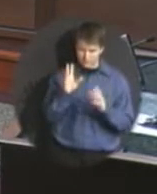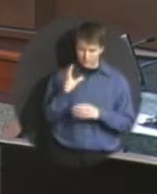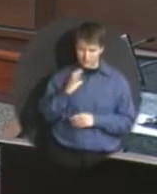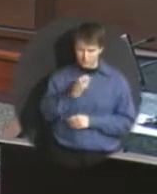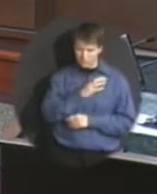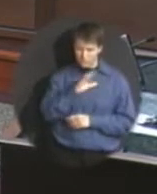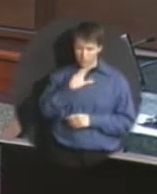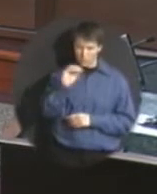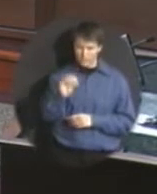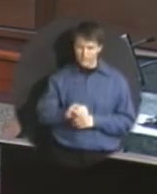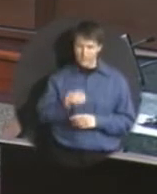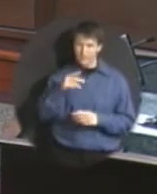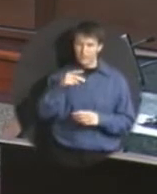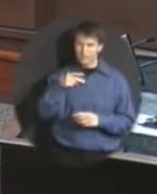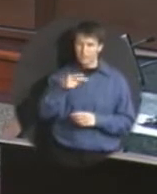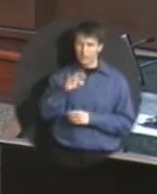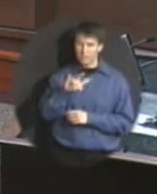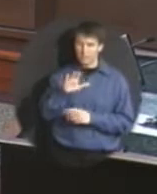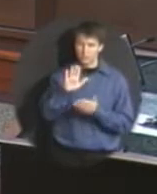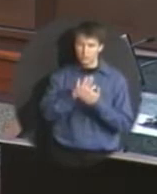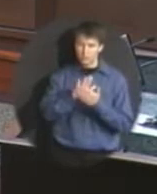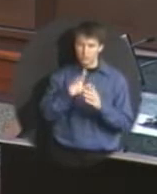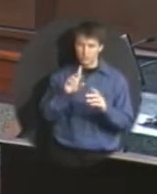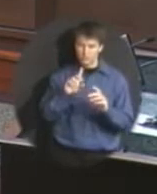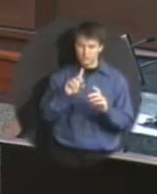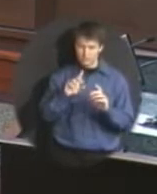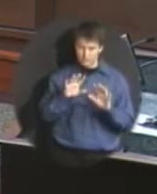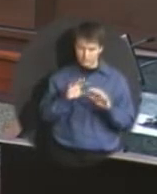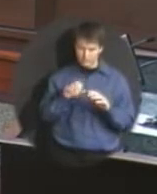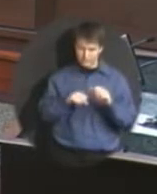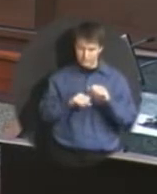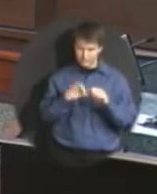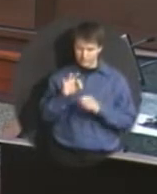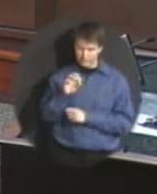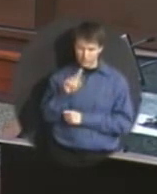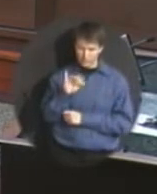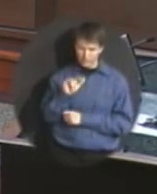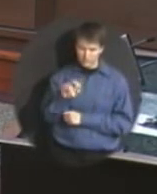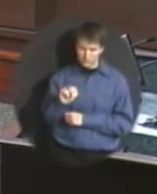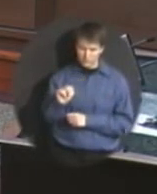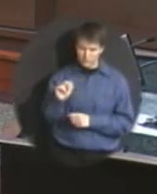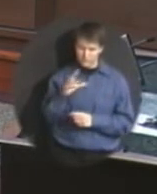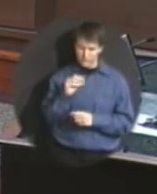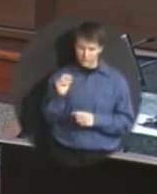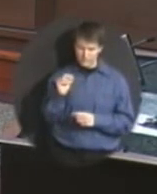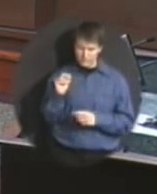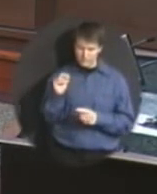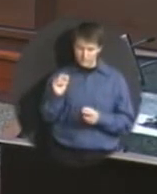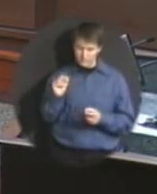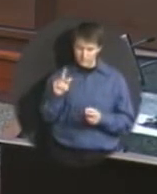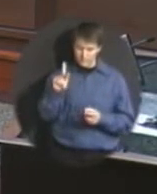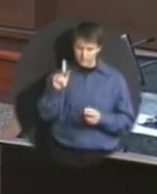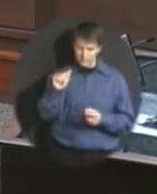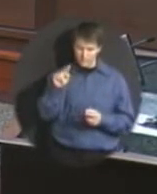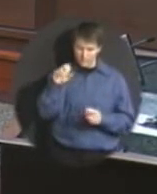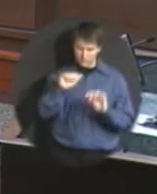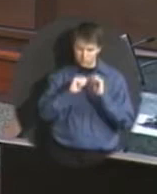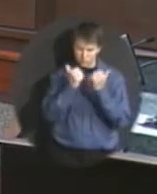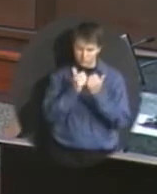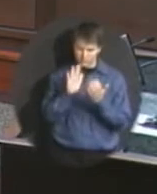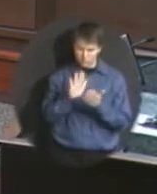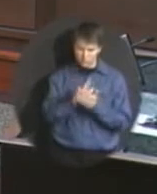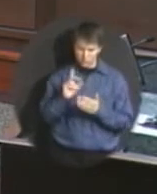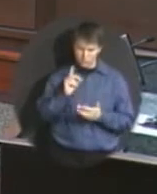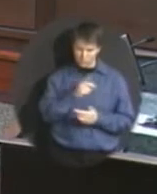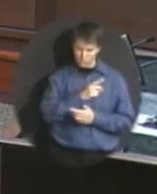Foundation, and the Kansas Association of School Boards Governmental Relations Network. If board members